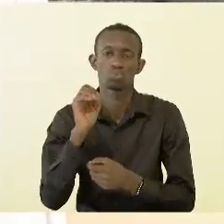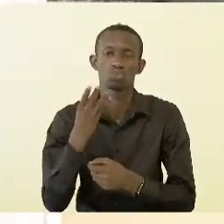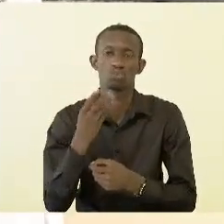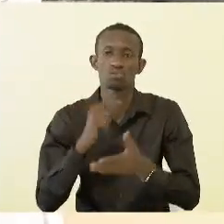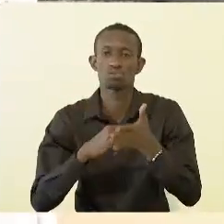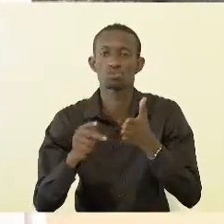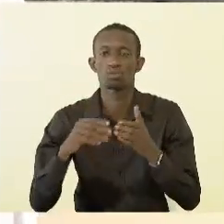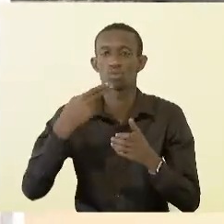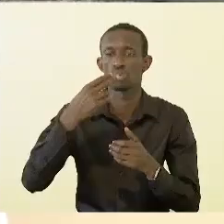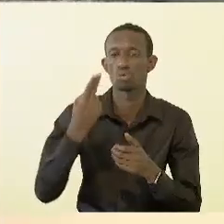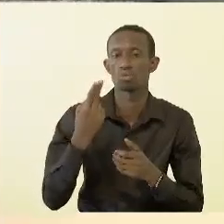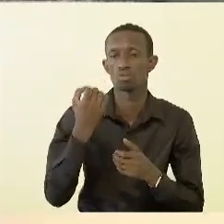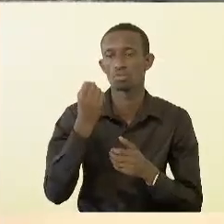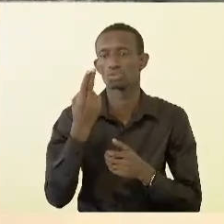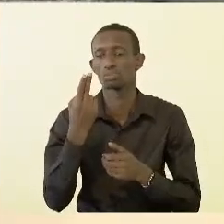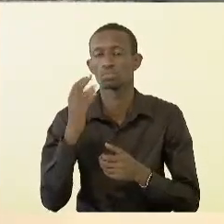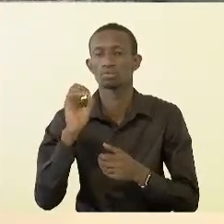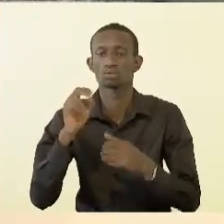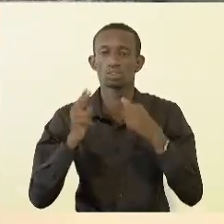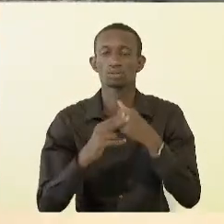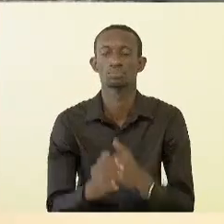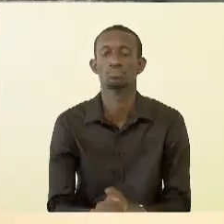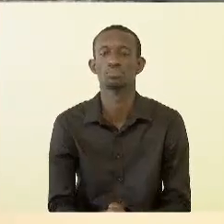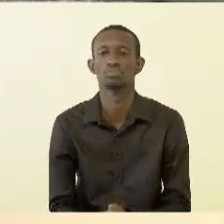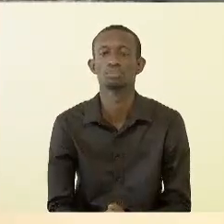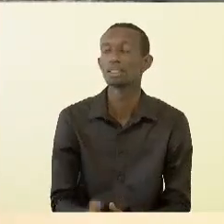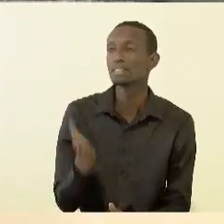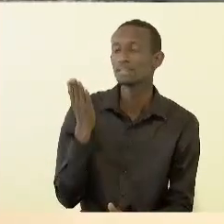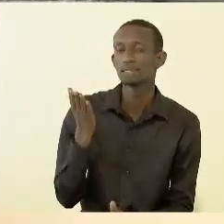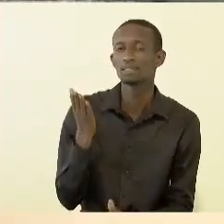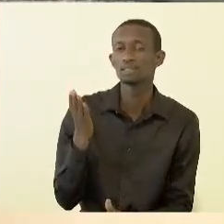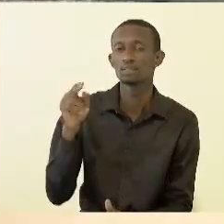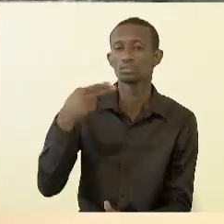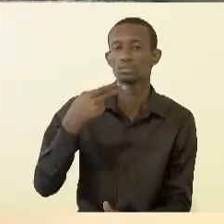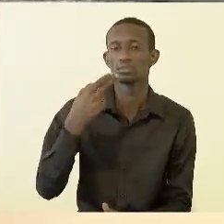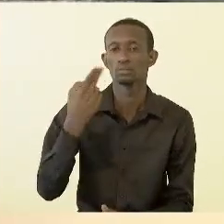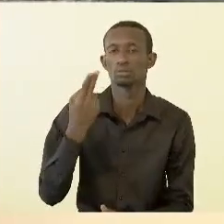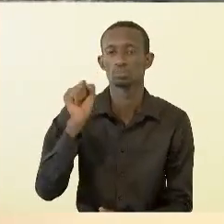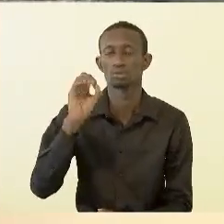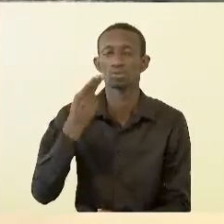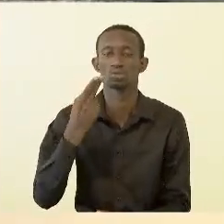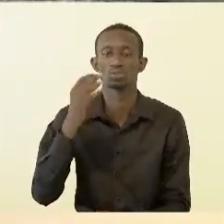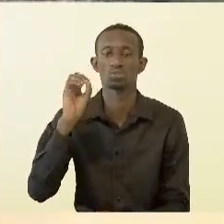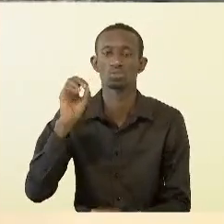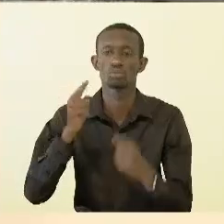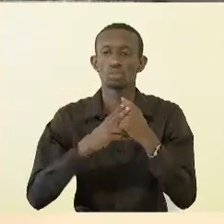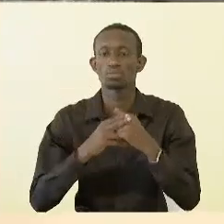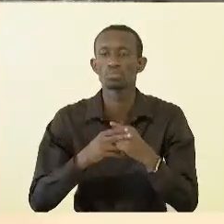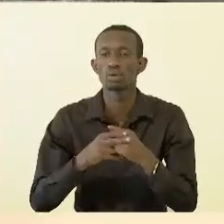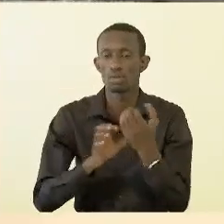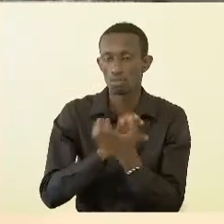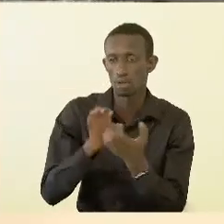orium, fuming sulfuric acid. So this fuming sulfuric acid reacts with